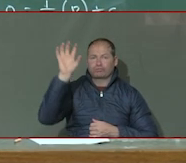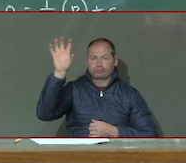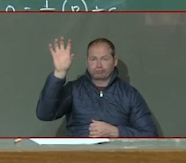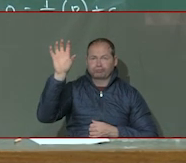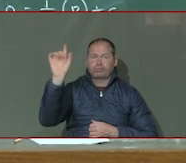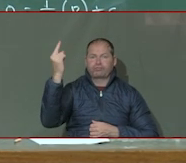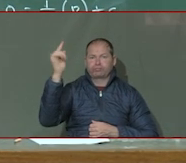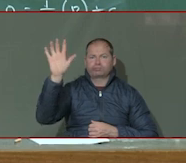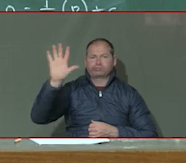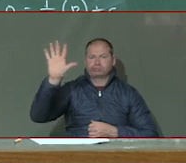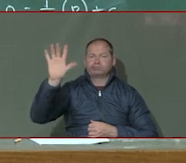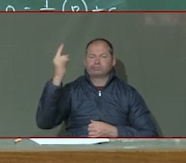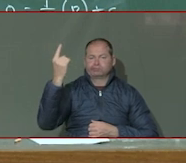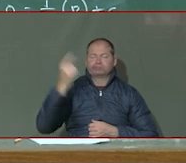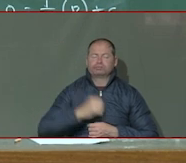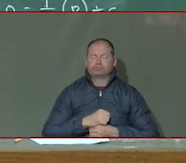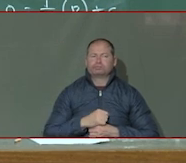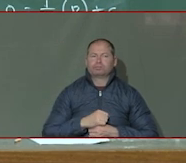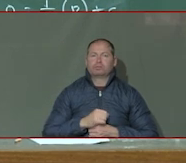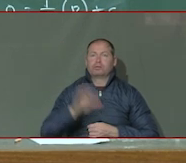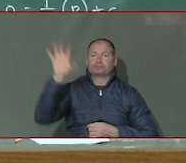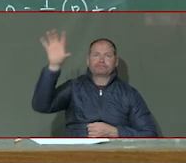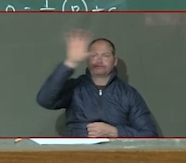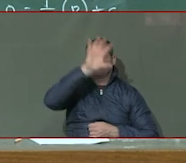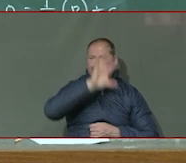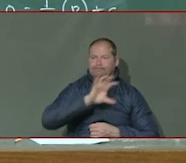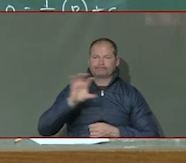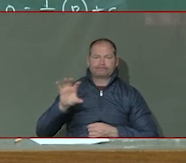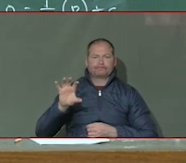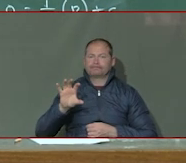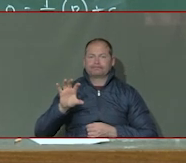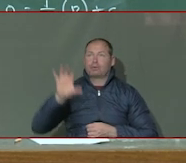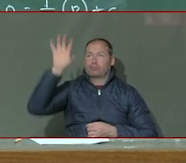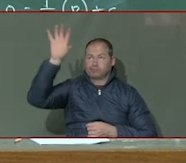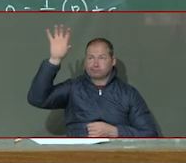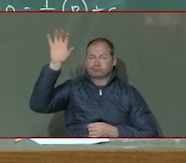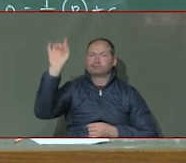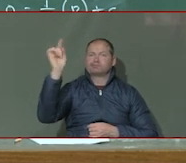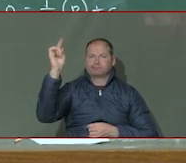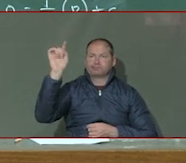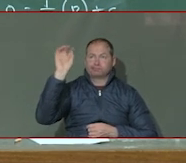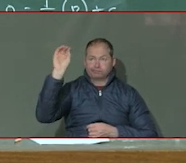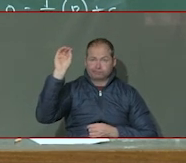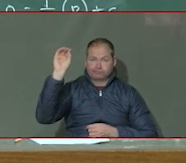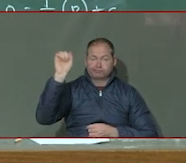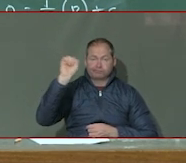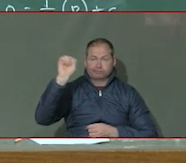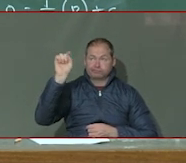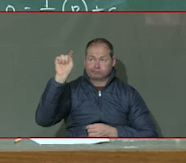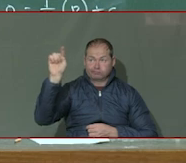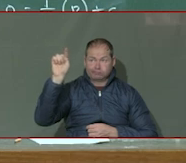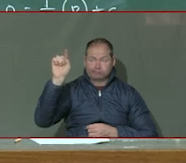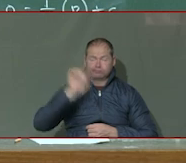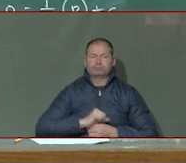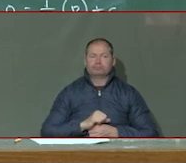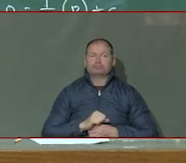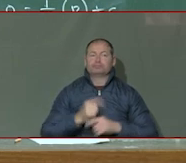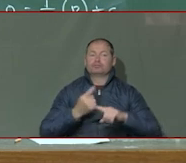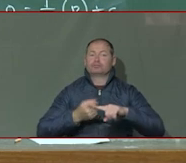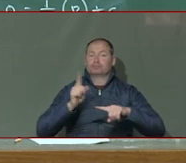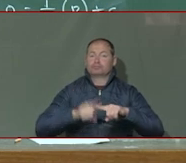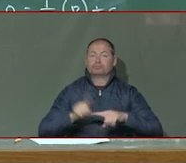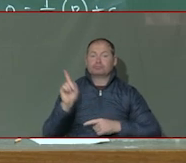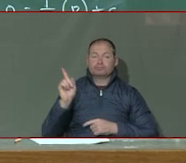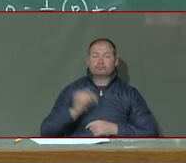us to determine the point of intersection of the diagonals. So in this case, people,